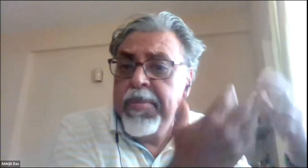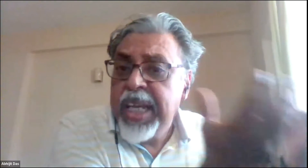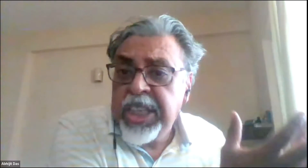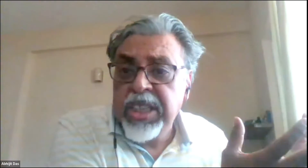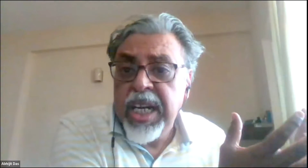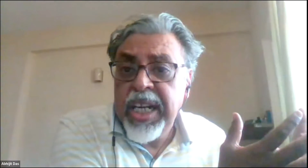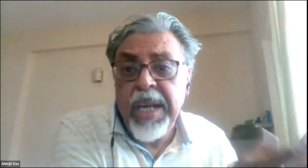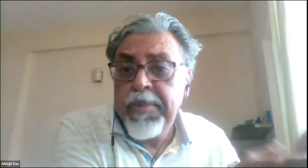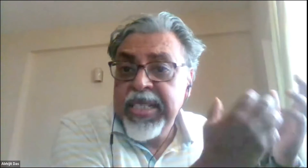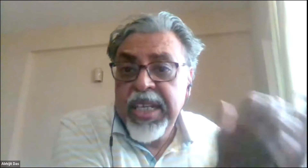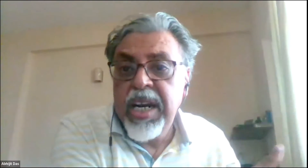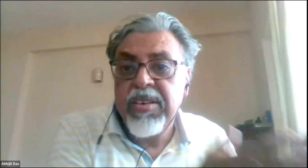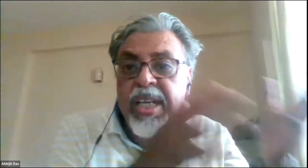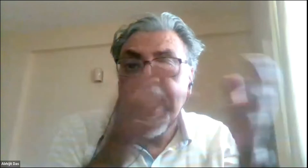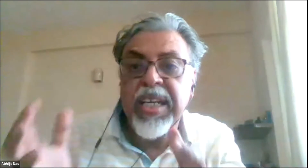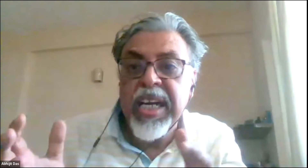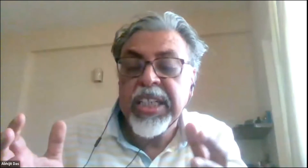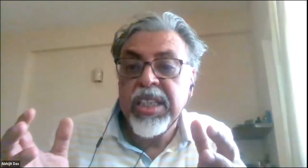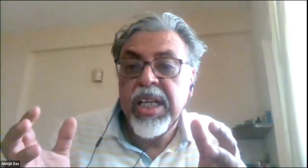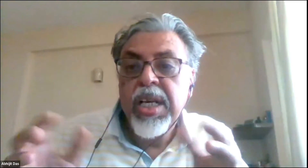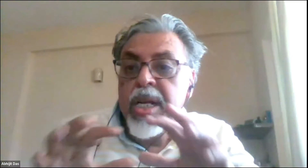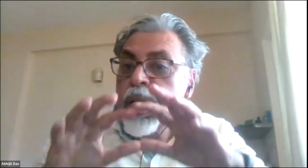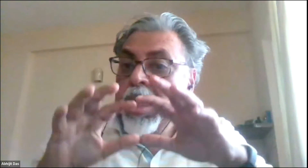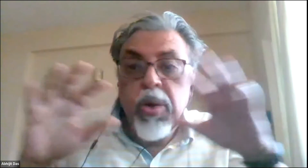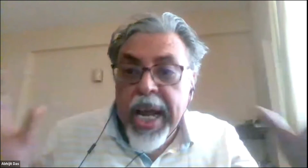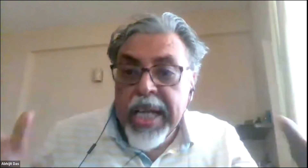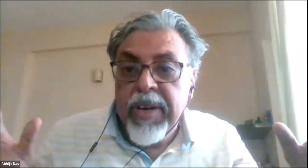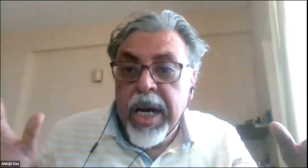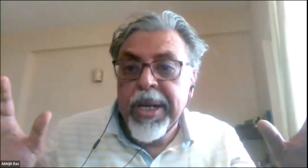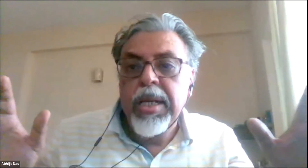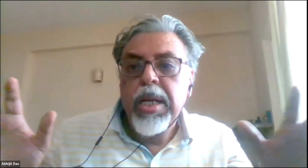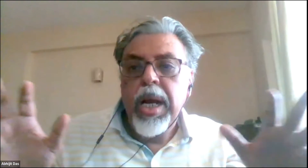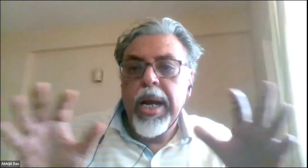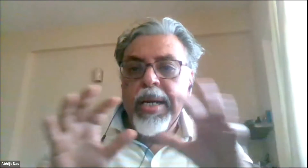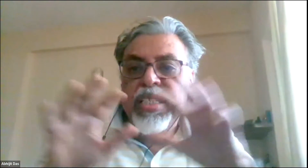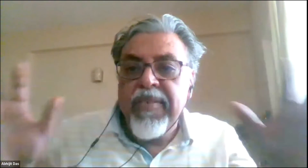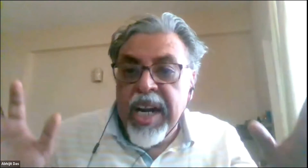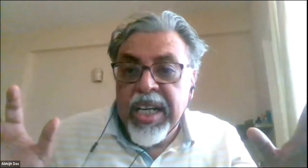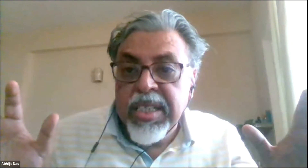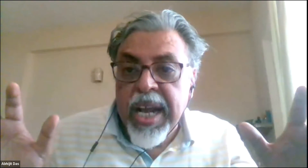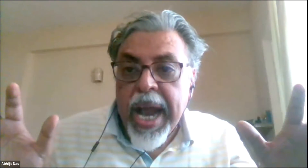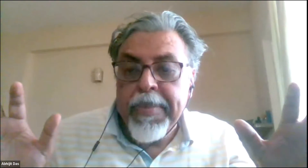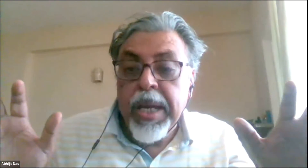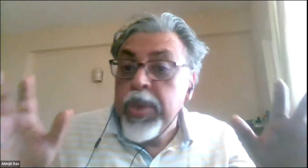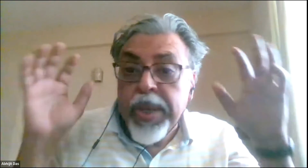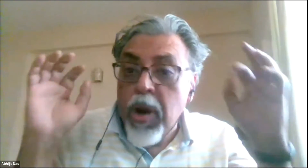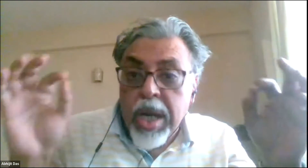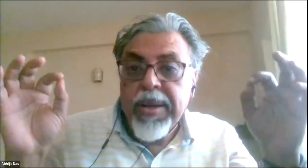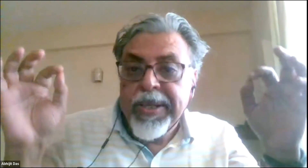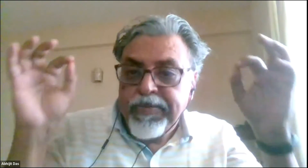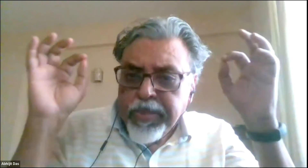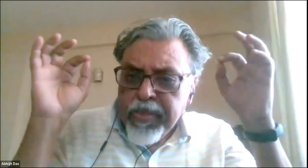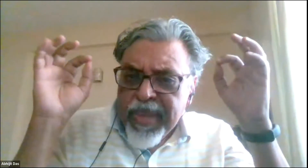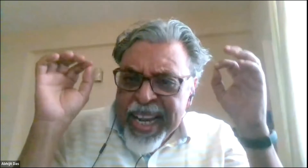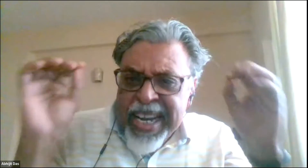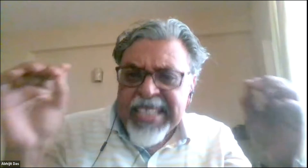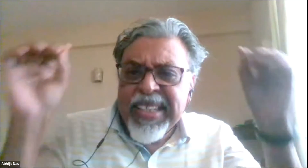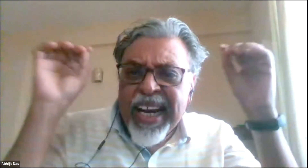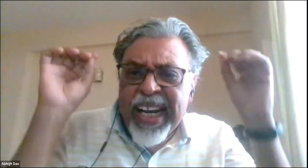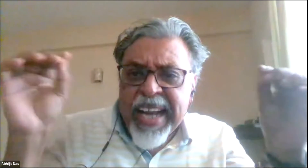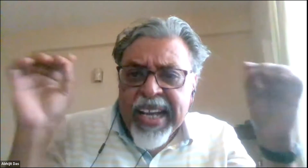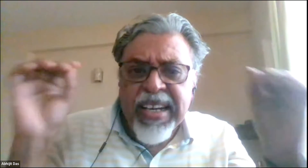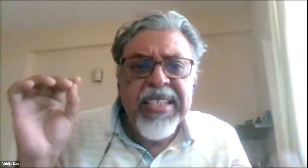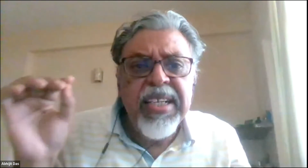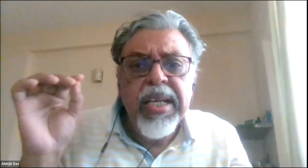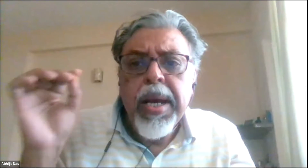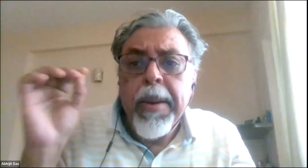example, immigrations are taking place in country and international. New kinds of urban disadvantages are happening, which were not